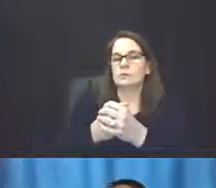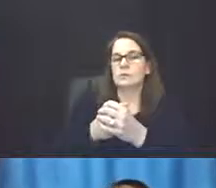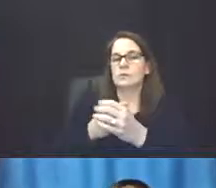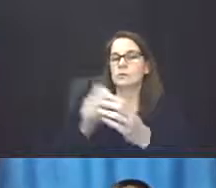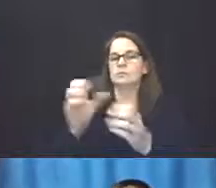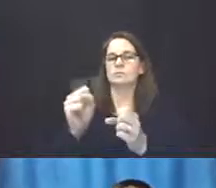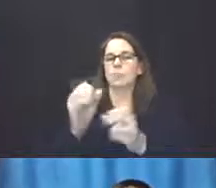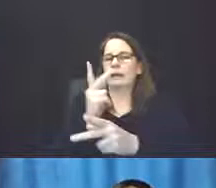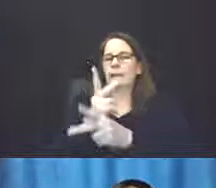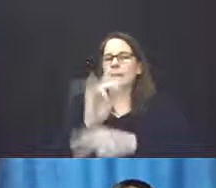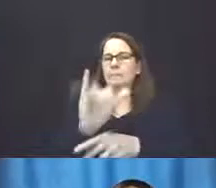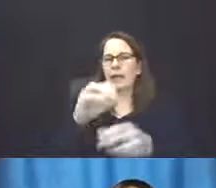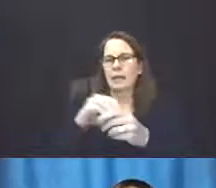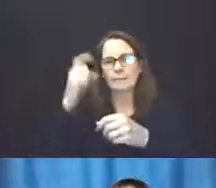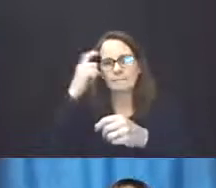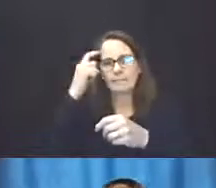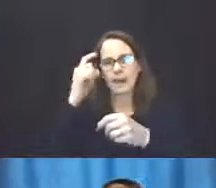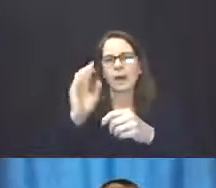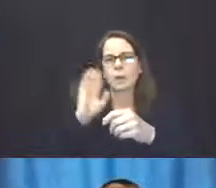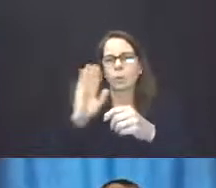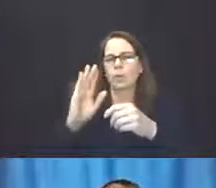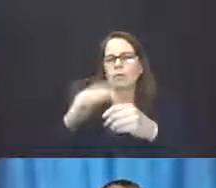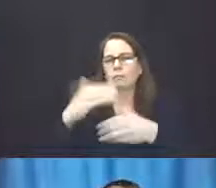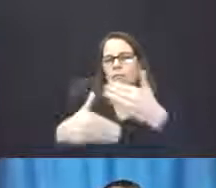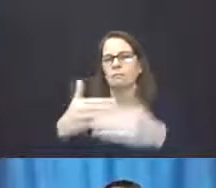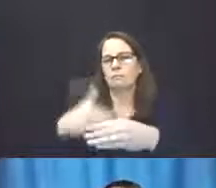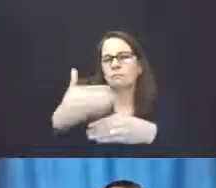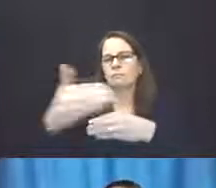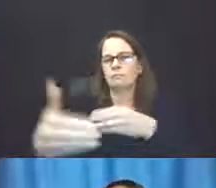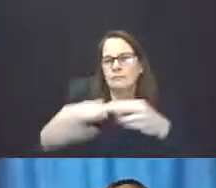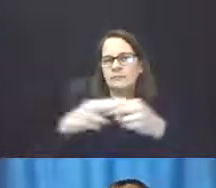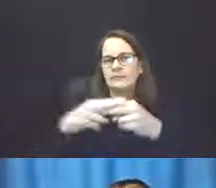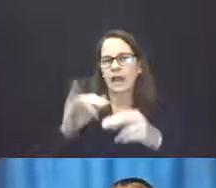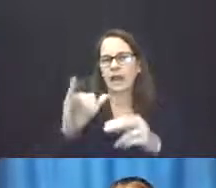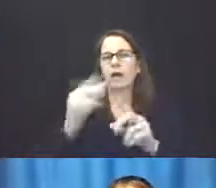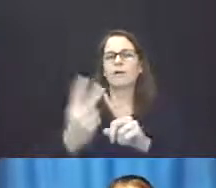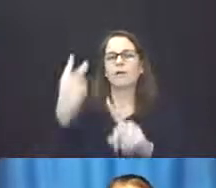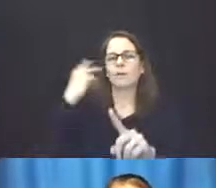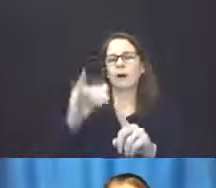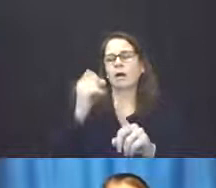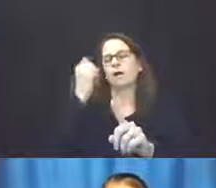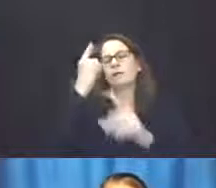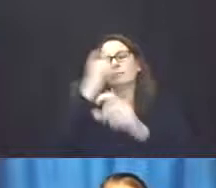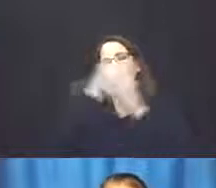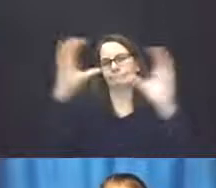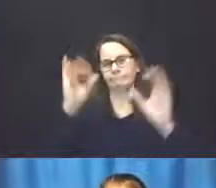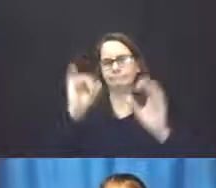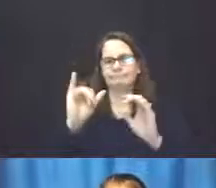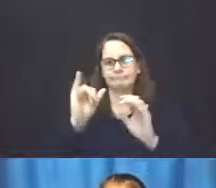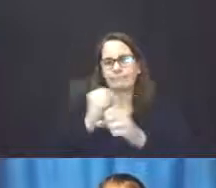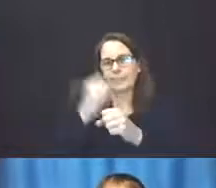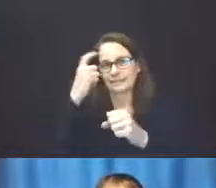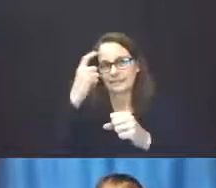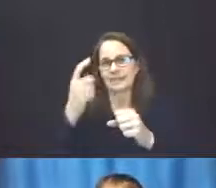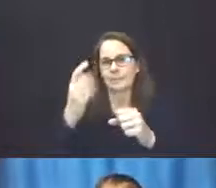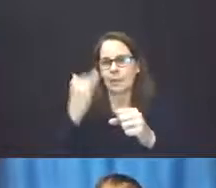Those were the 4 responsibilities that she was working. So keep that in mind as I continue to explain the history